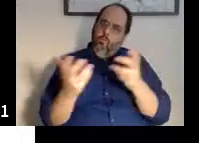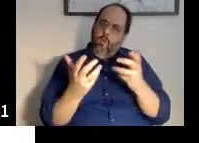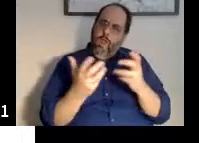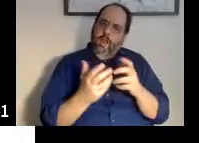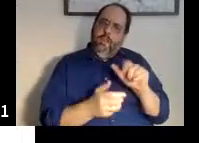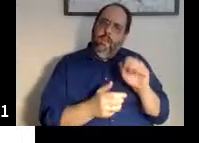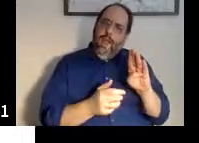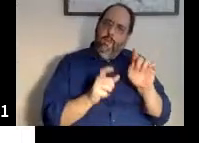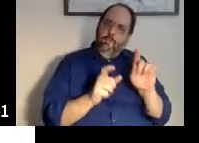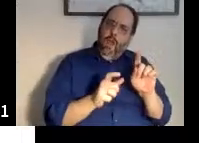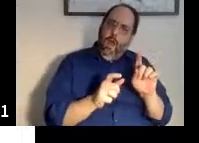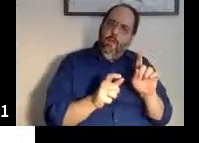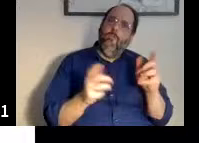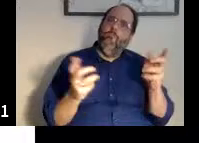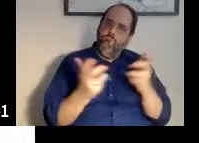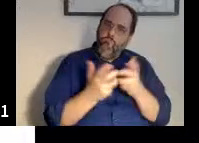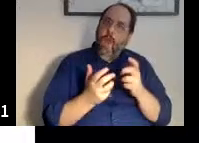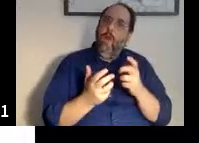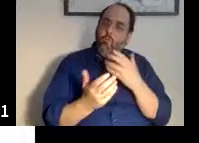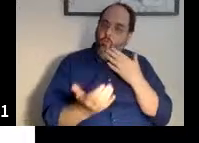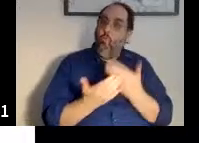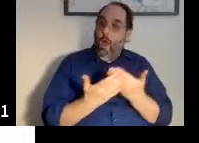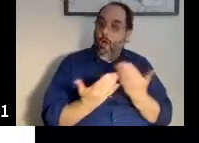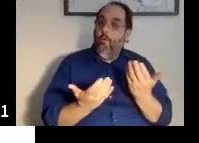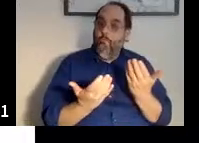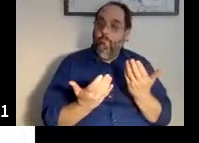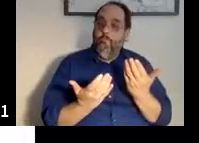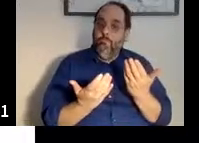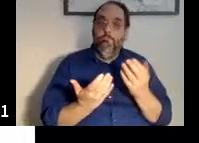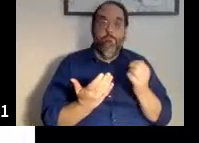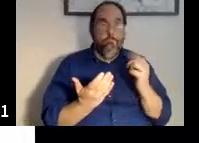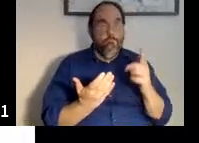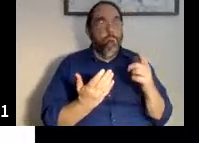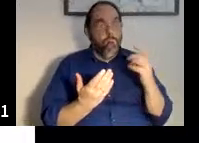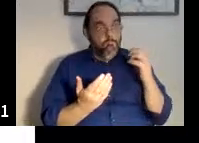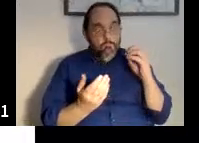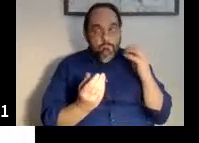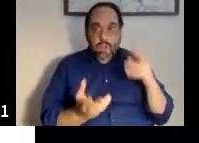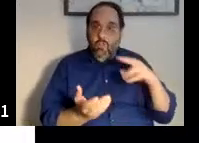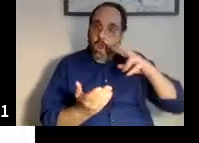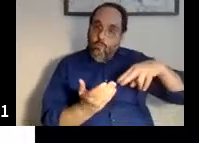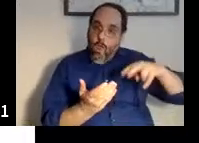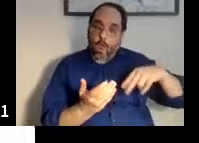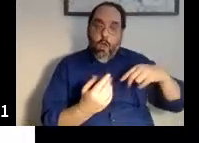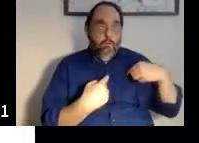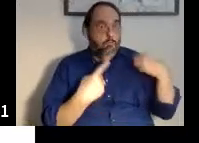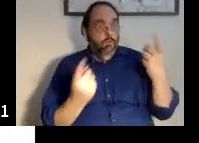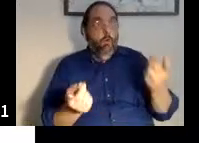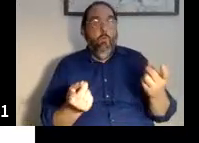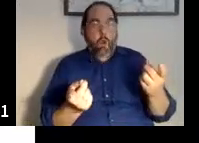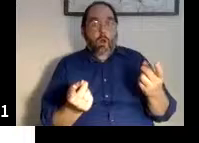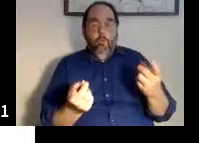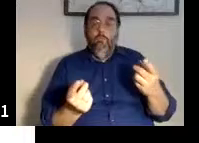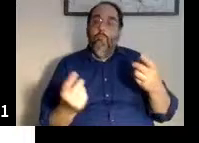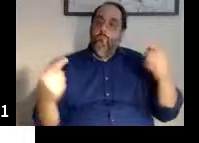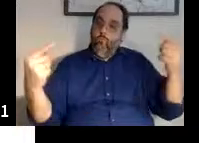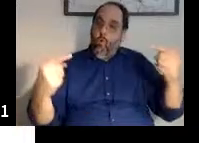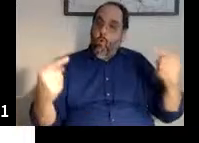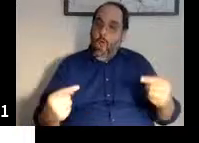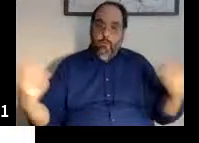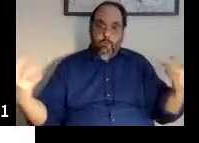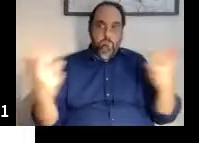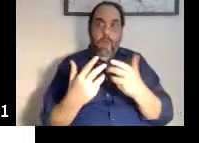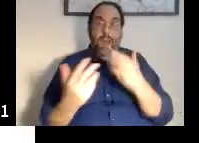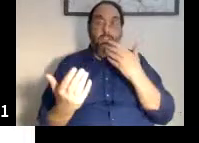lab tests very closely through all the information that I've read and been a part of any of the correlation testing, but it's